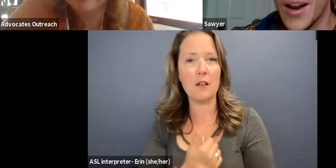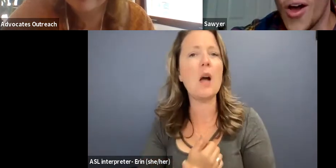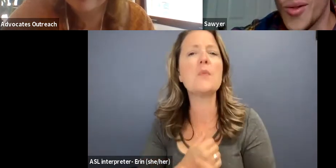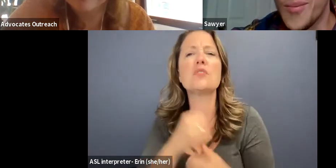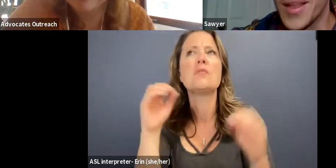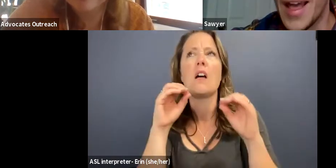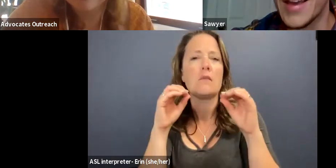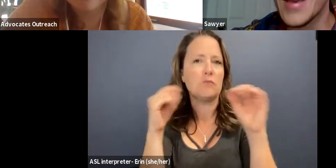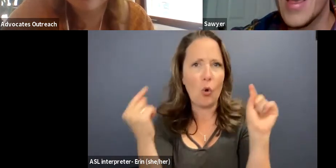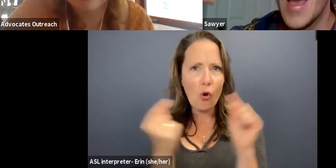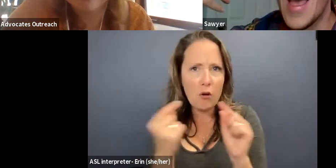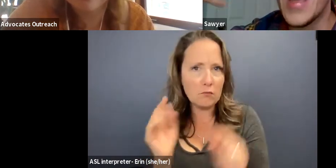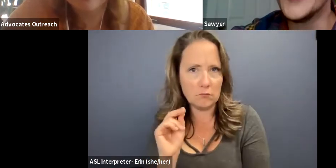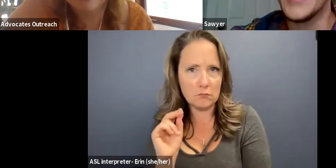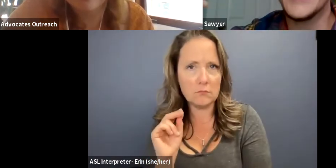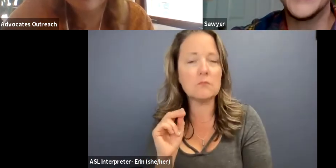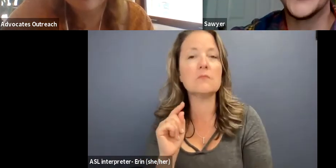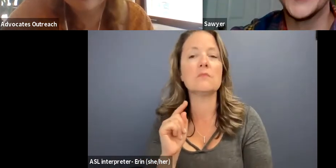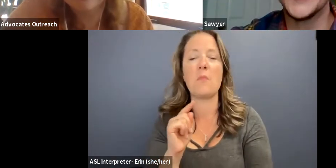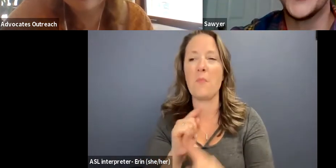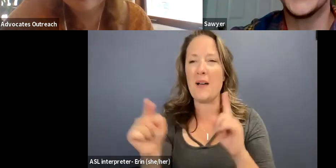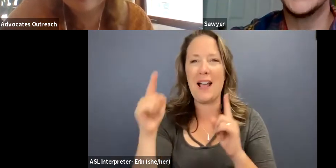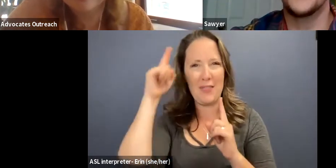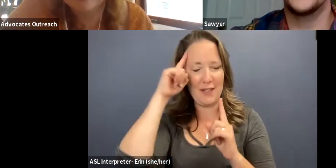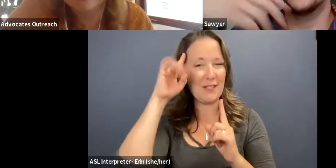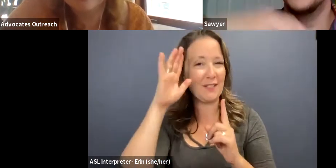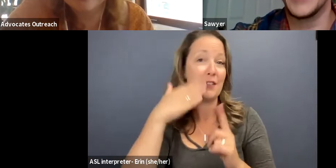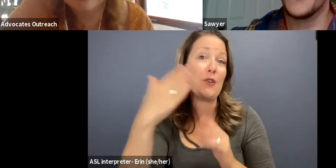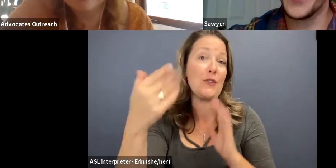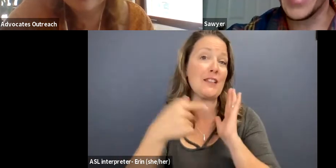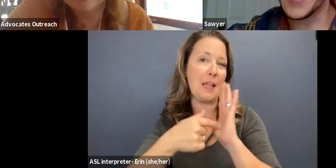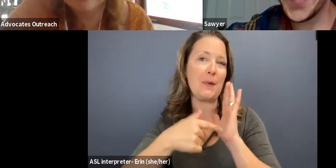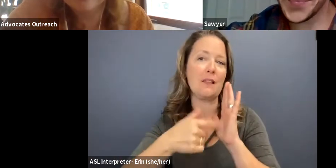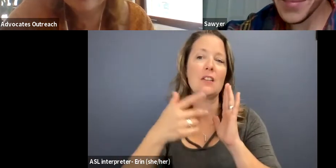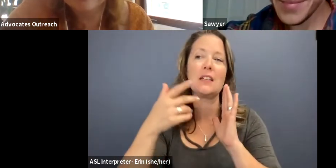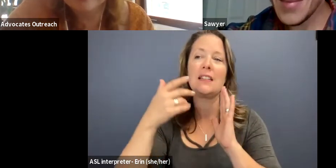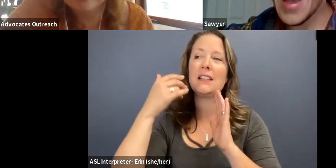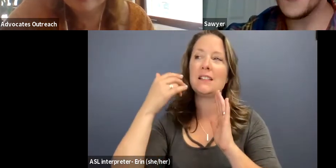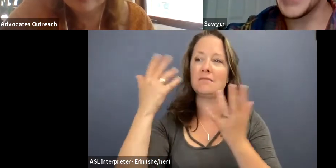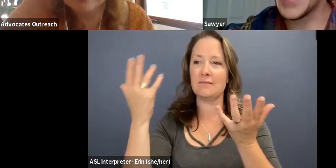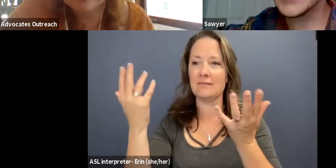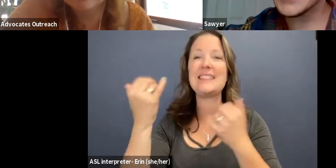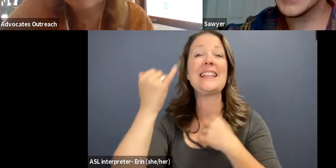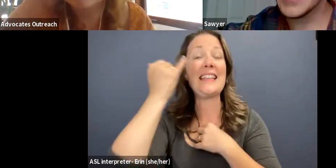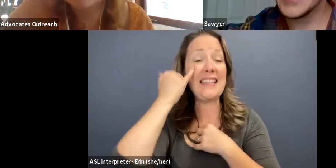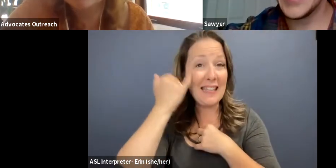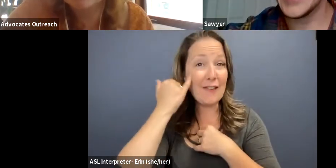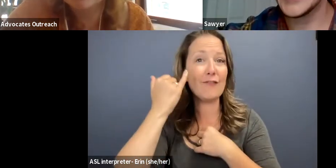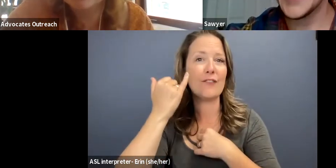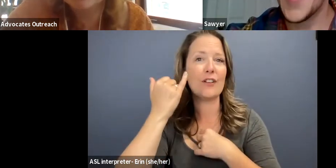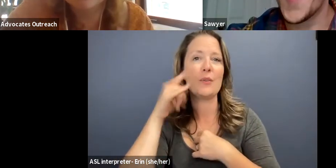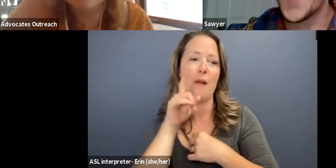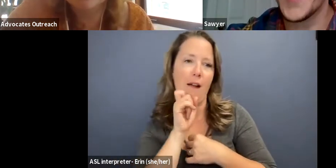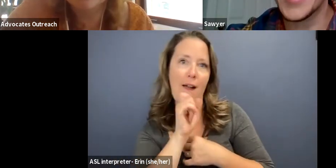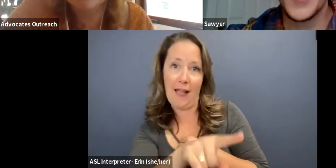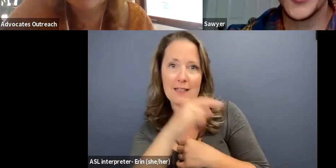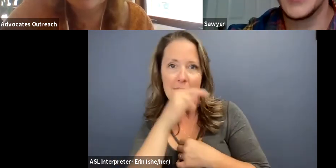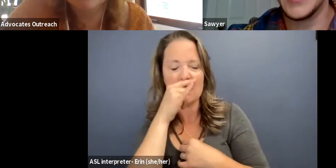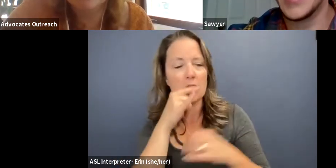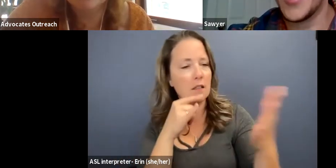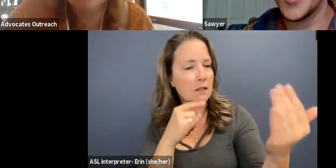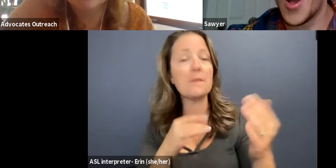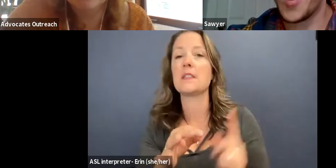sweep it under the rug. But what they didn't ask is just like, oh, like, where did you hear that word? Or like,